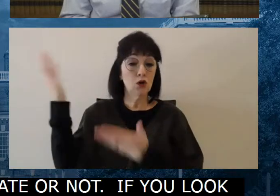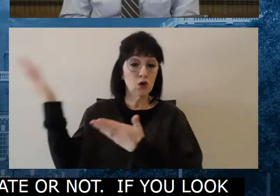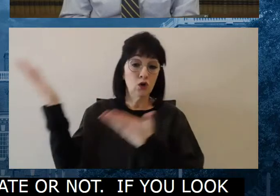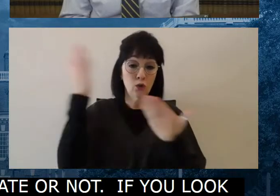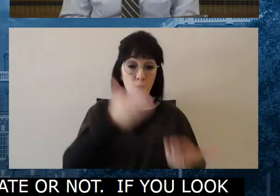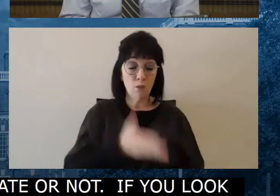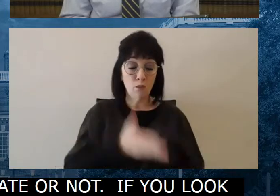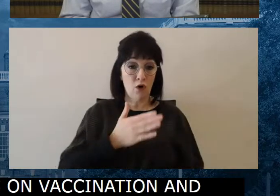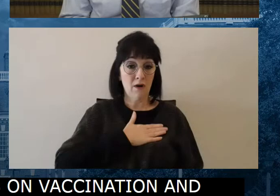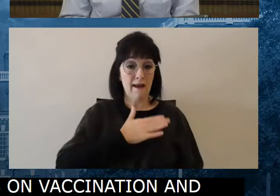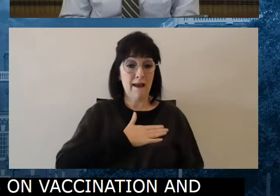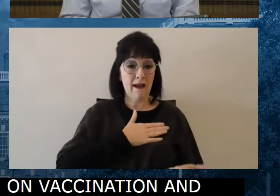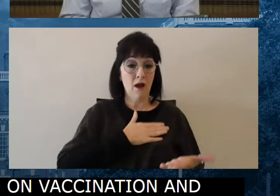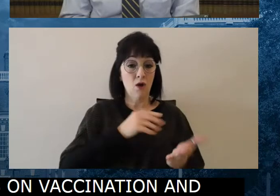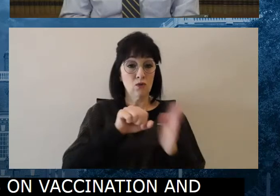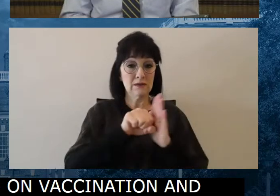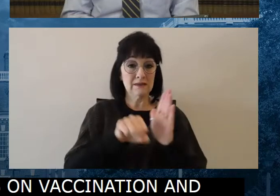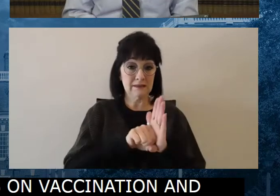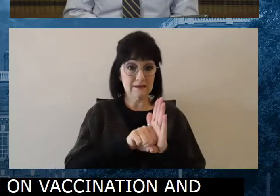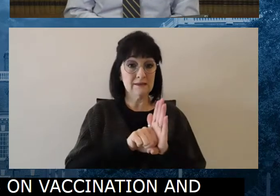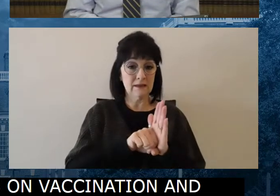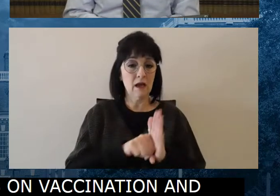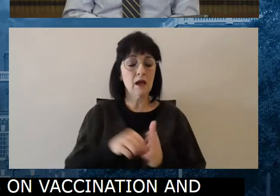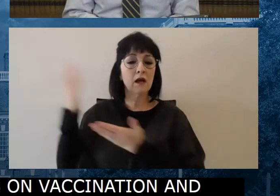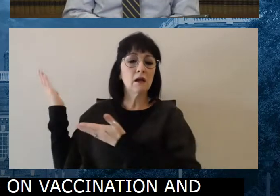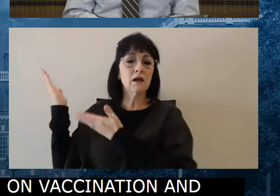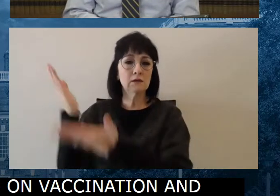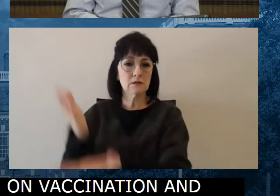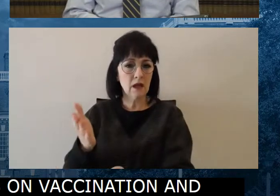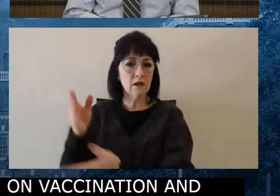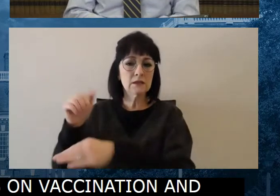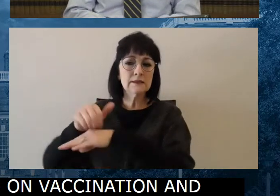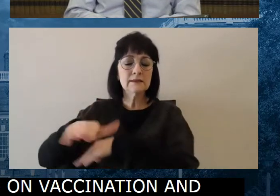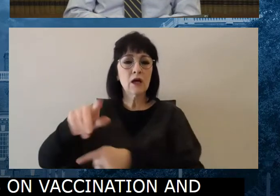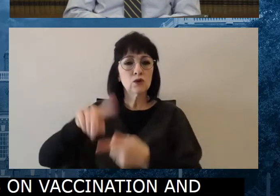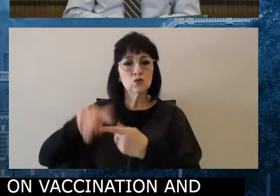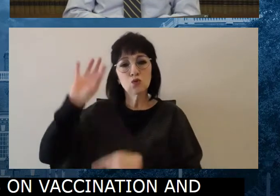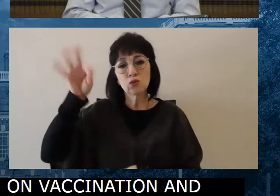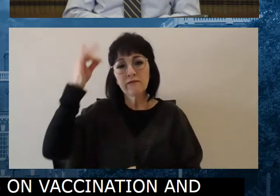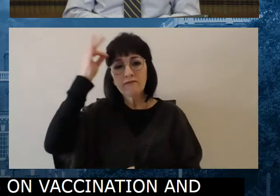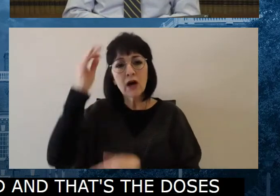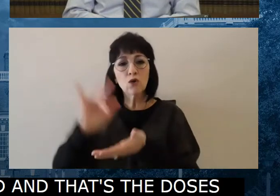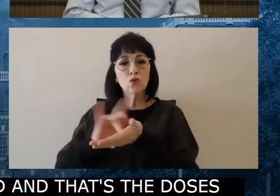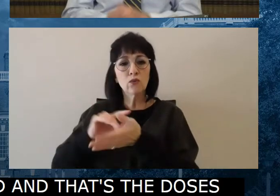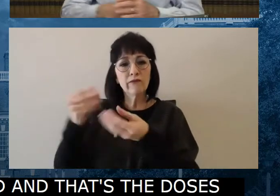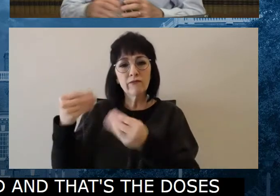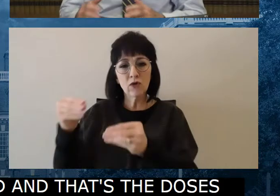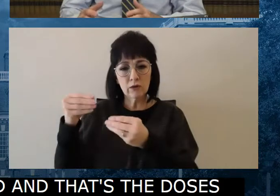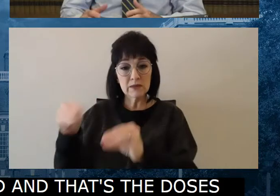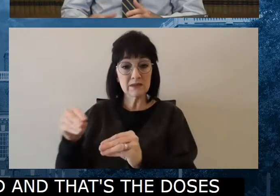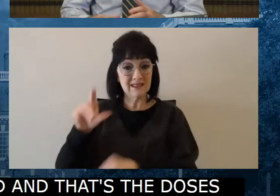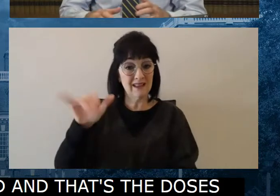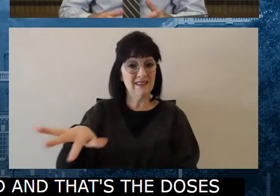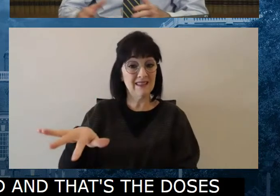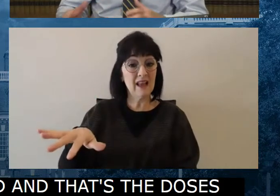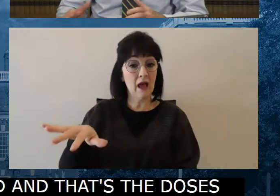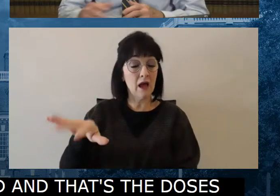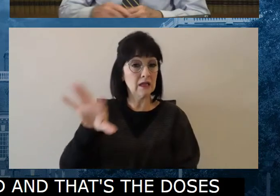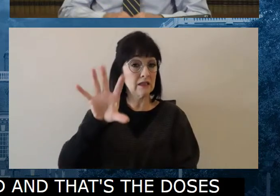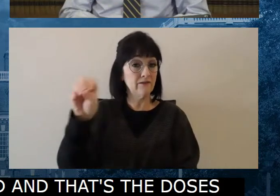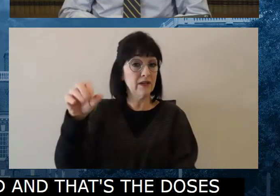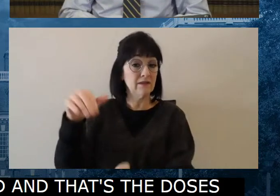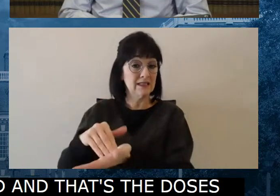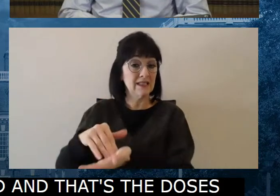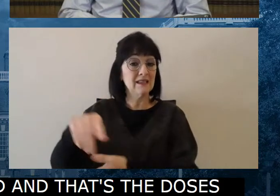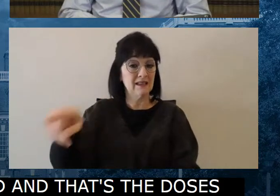to the federal pharmacy program. We do have a number of doses, over 50,000 there, that are already allocated, waiting to be